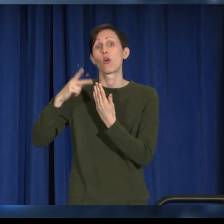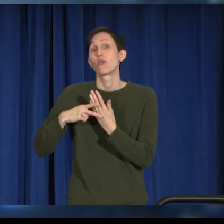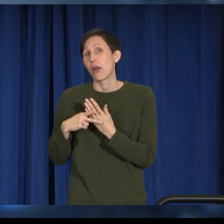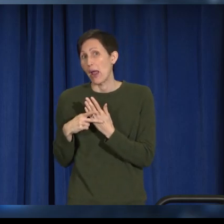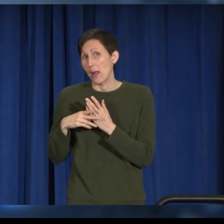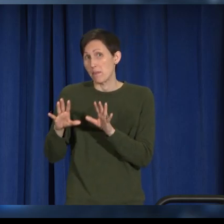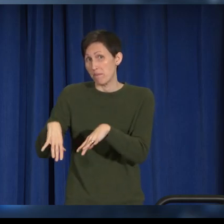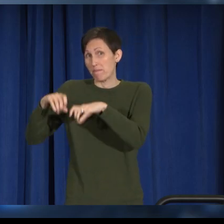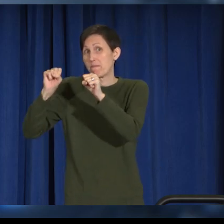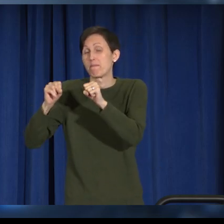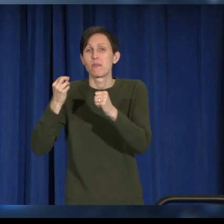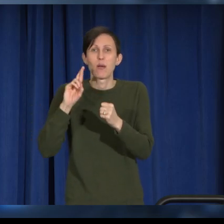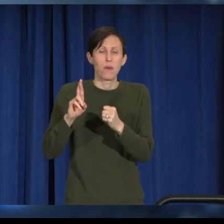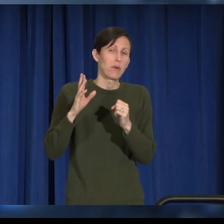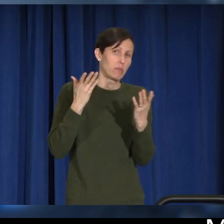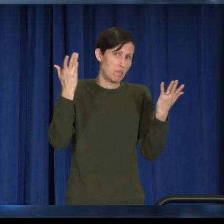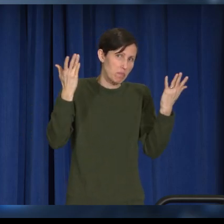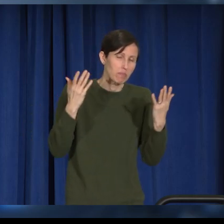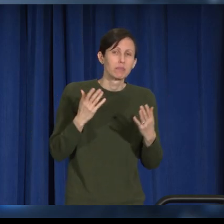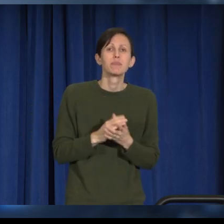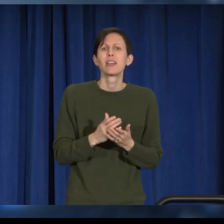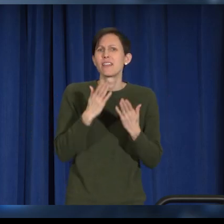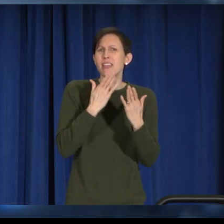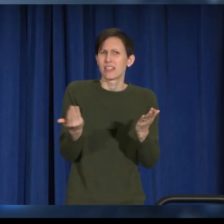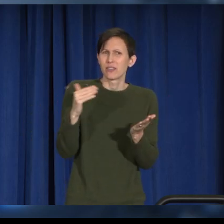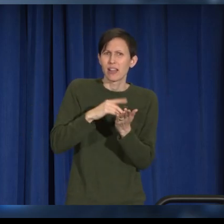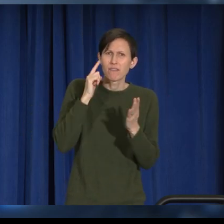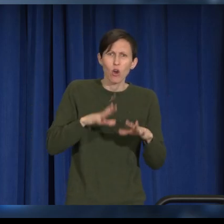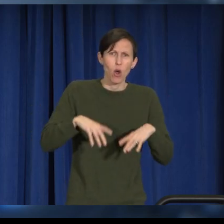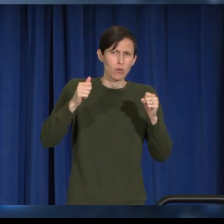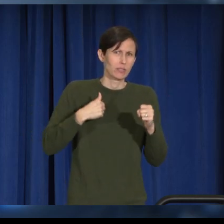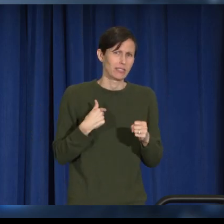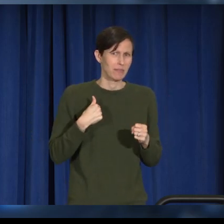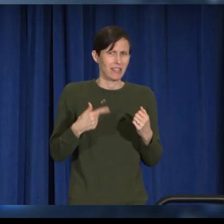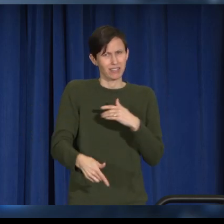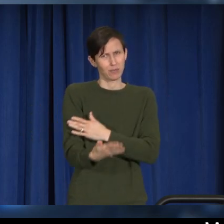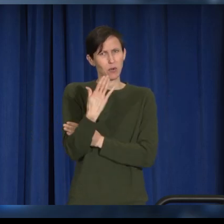or clinics. And thank you again for having me this morning.